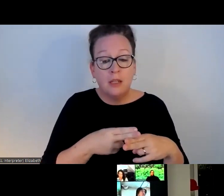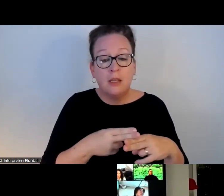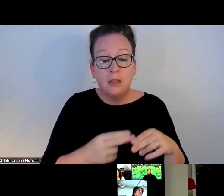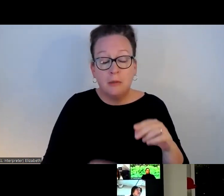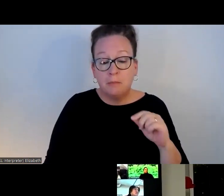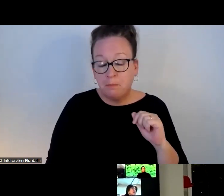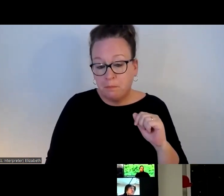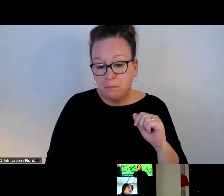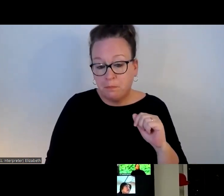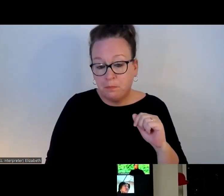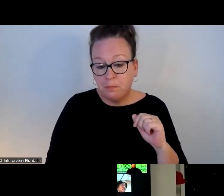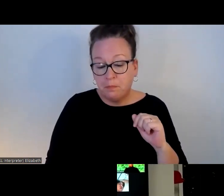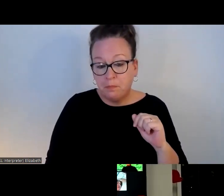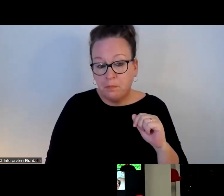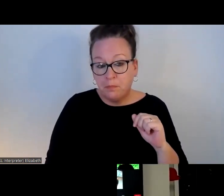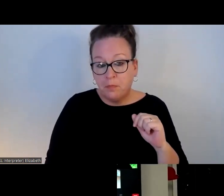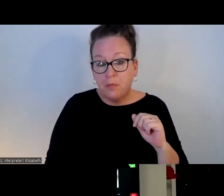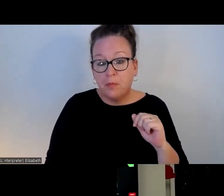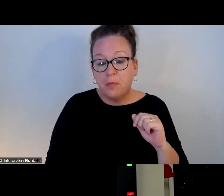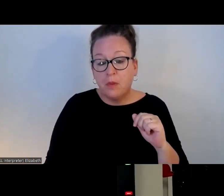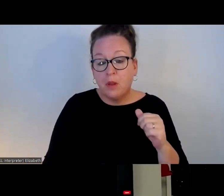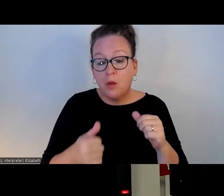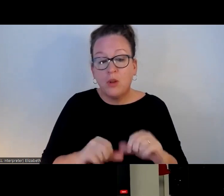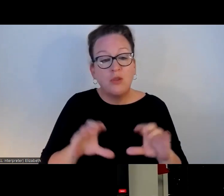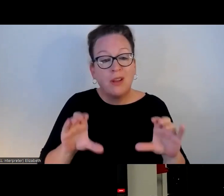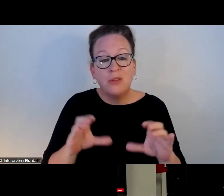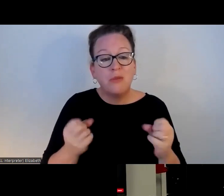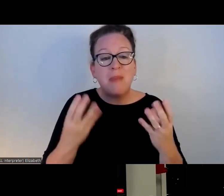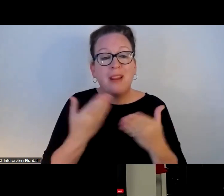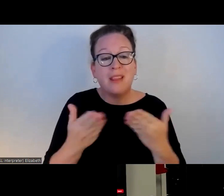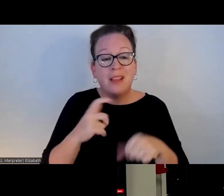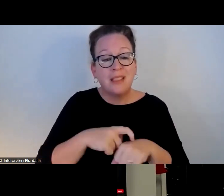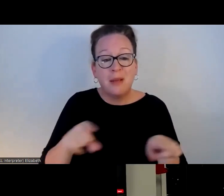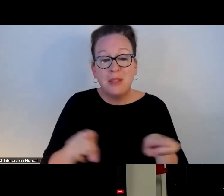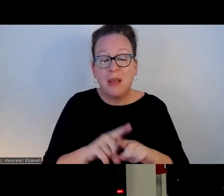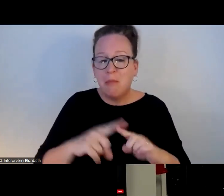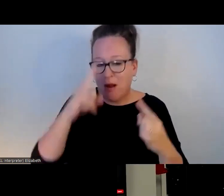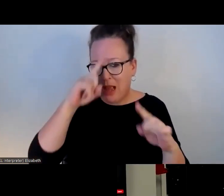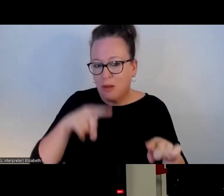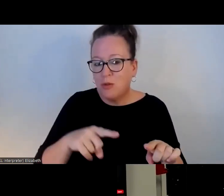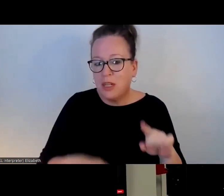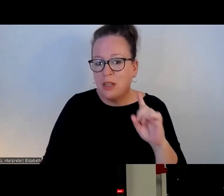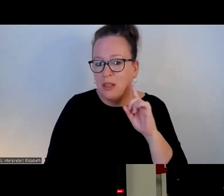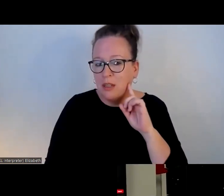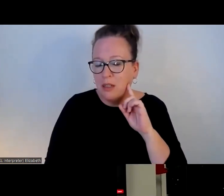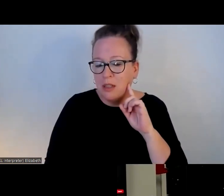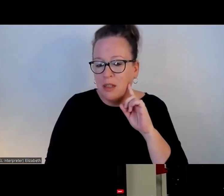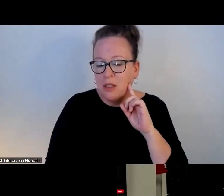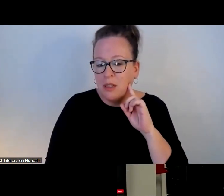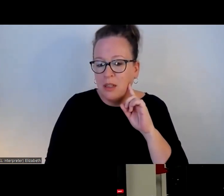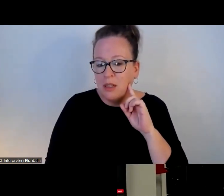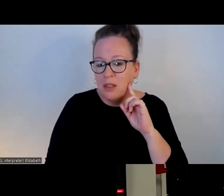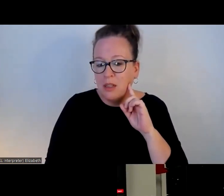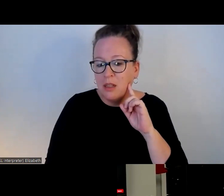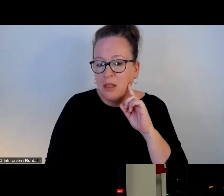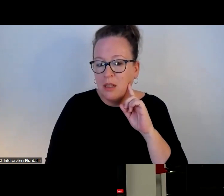these meetings. I mean, we're trying to do a lot of things at once, but I agree that we need to be centering what we're